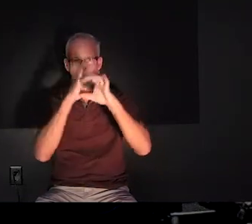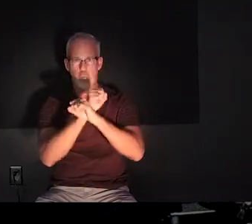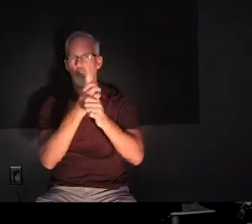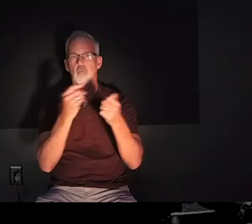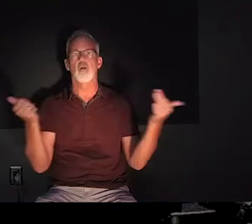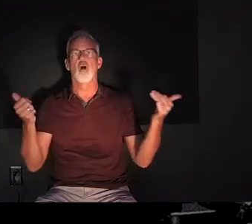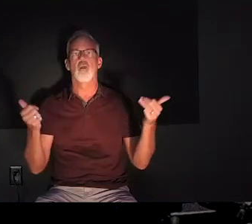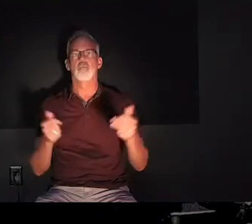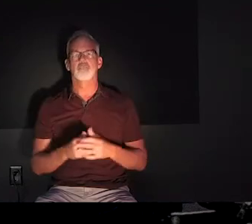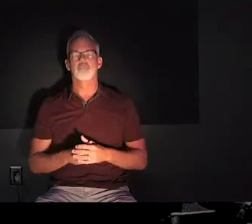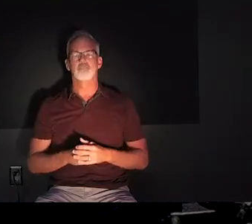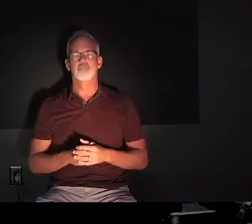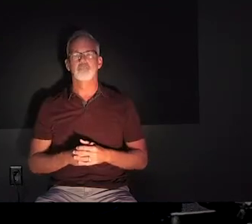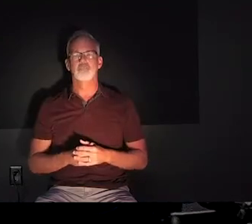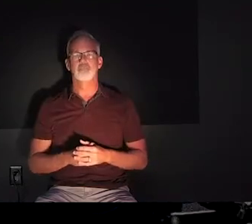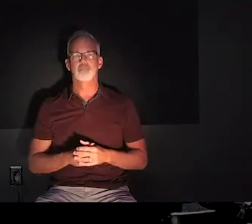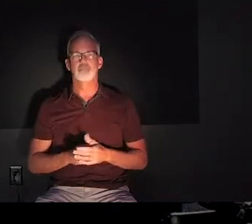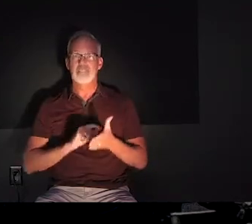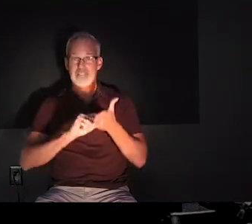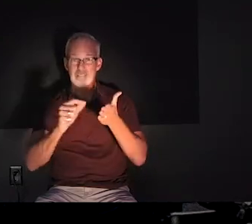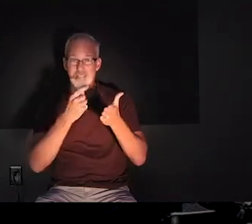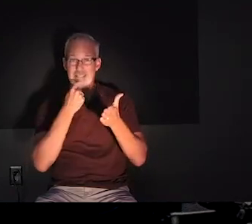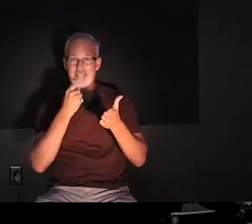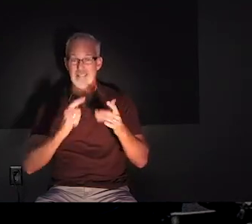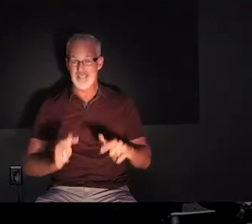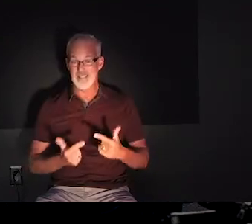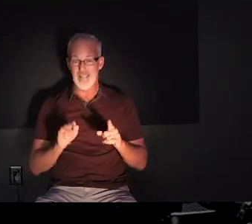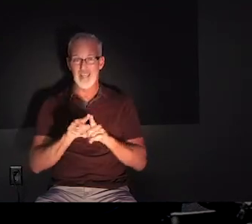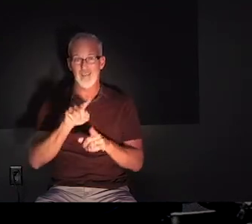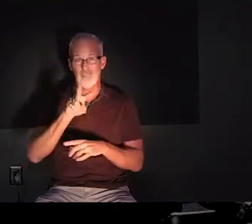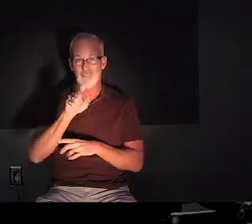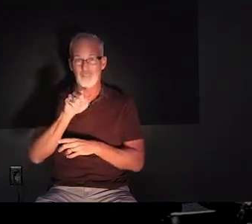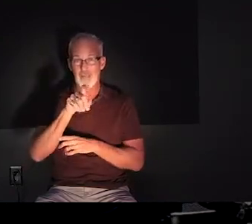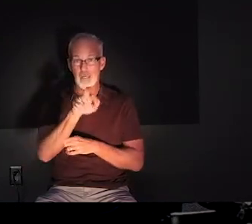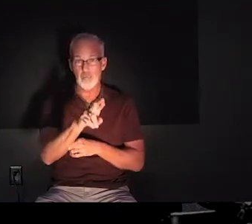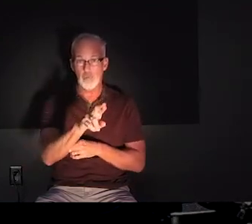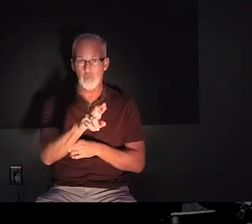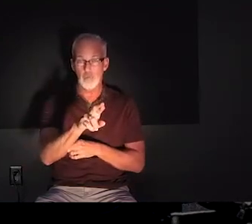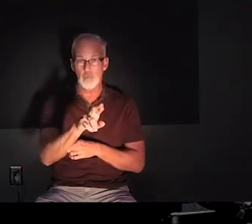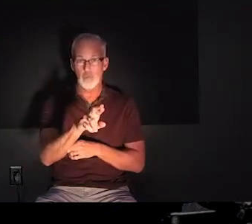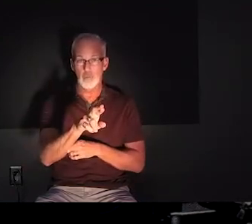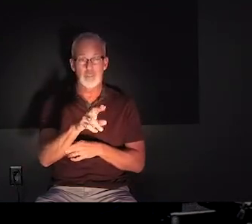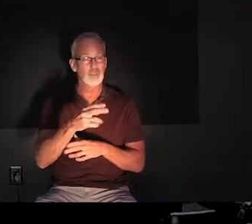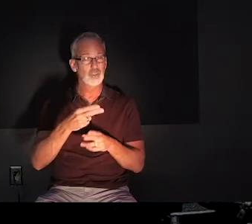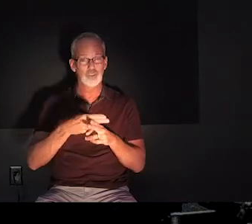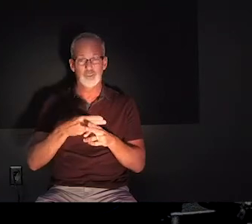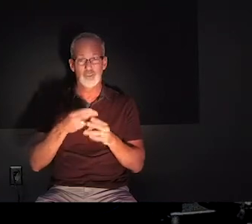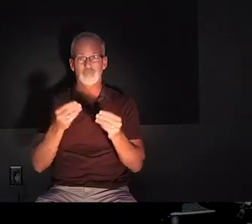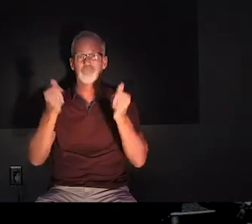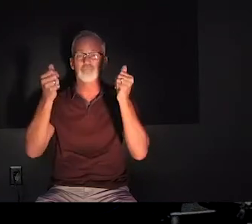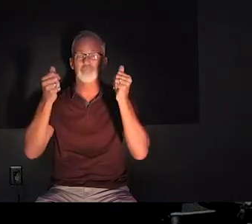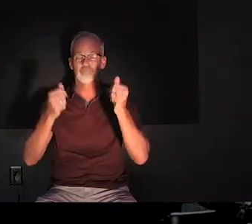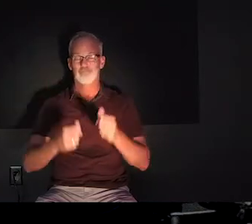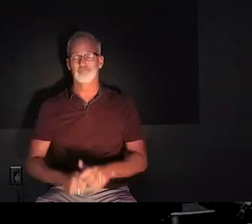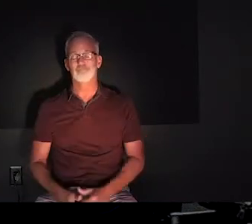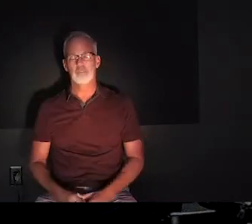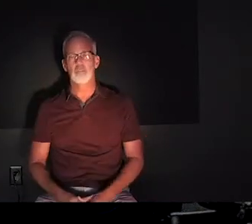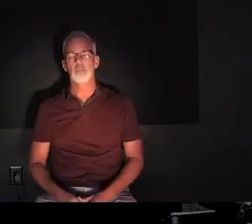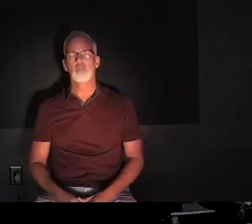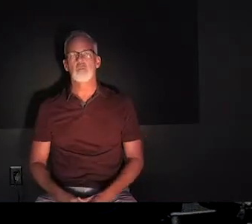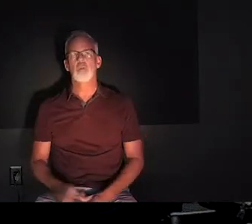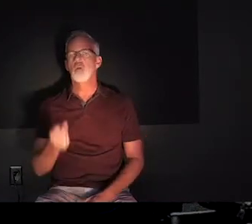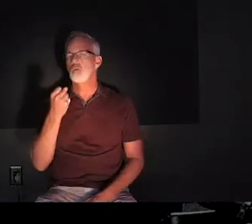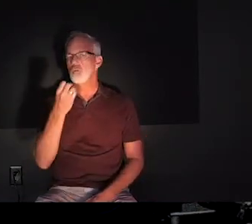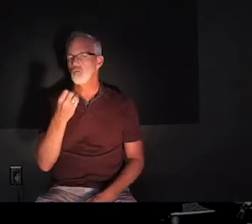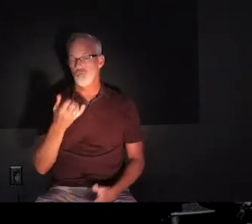The scripture tells us life is here one moment, and then it's gone. So what do we